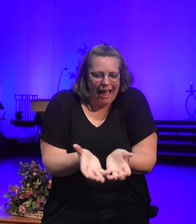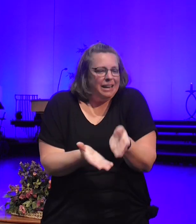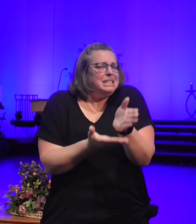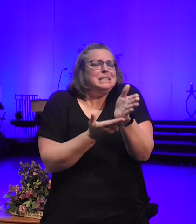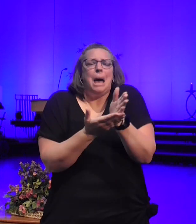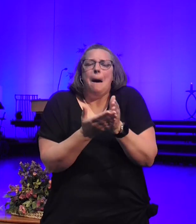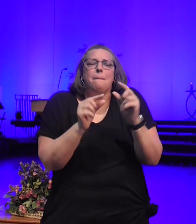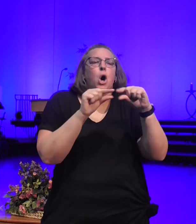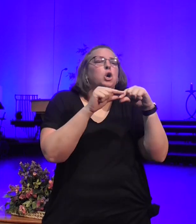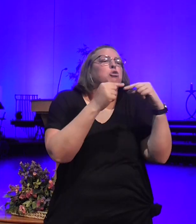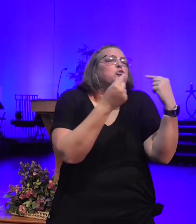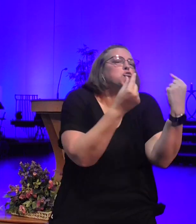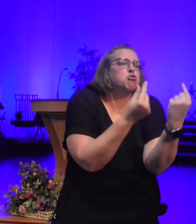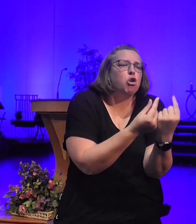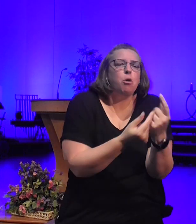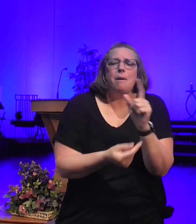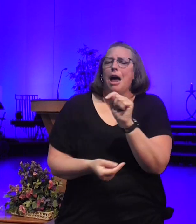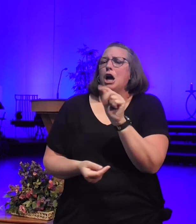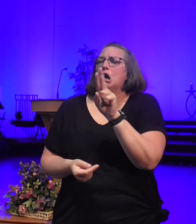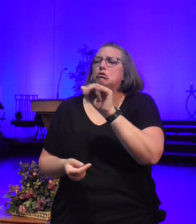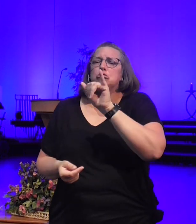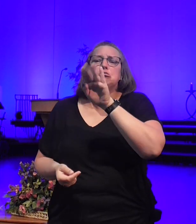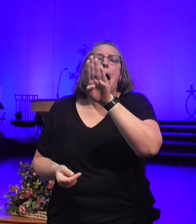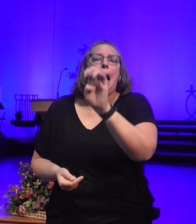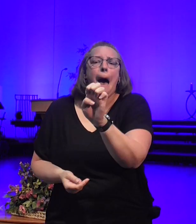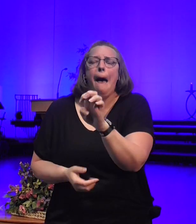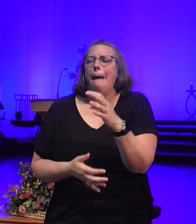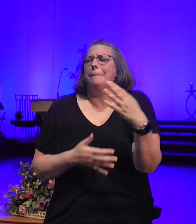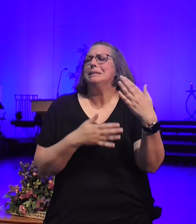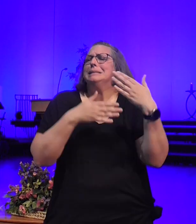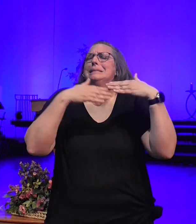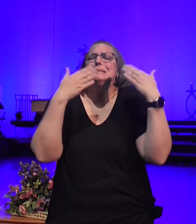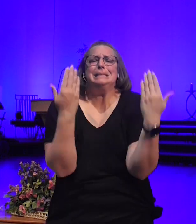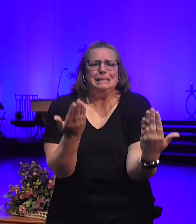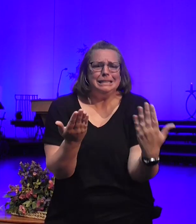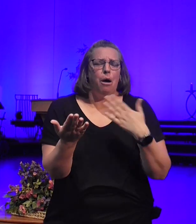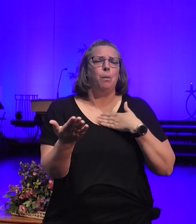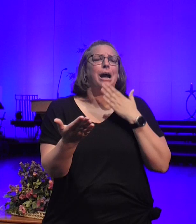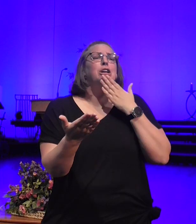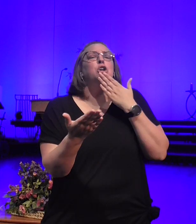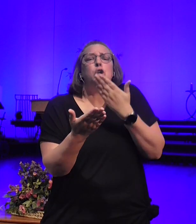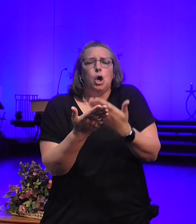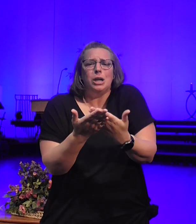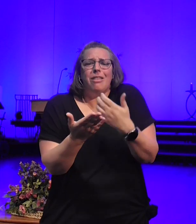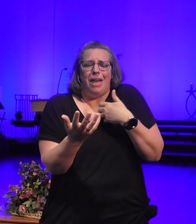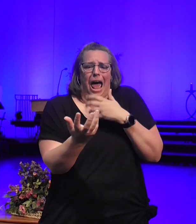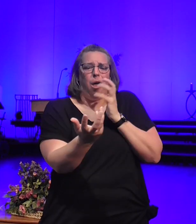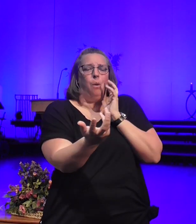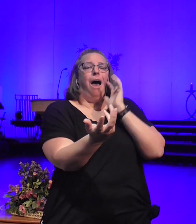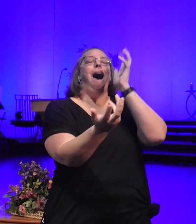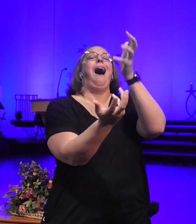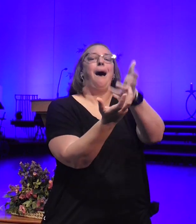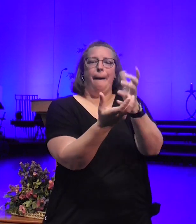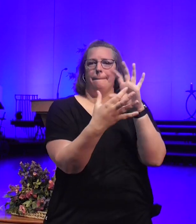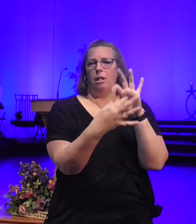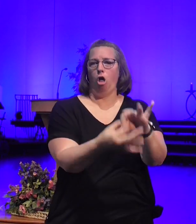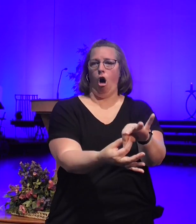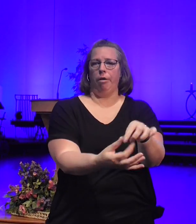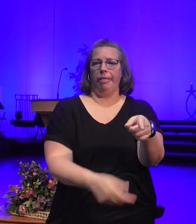some tribe, somewhere where the good that we seek to express in the world belongs. Each one of